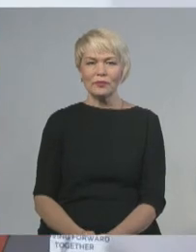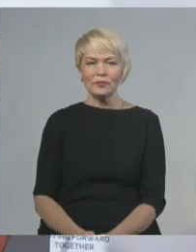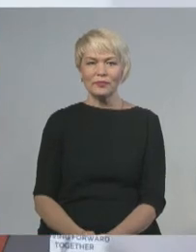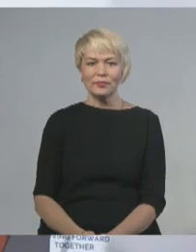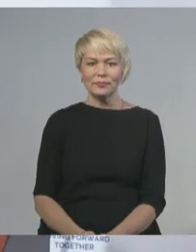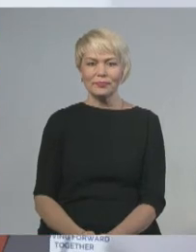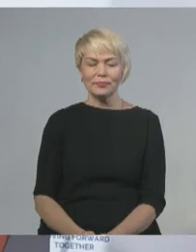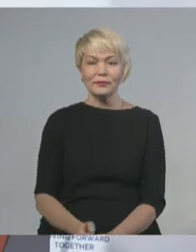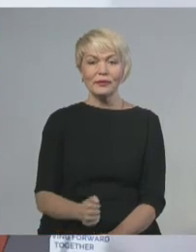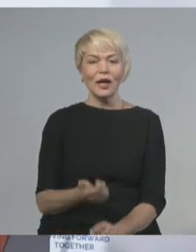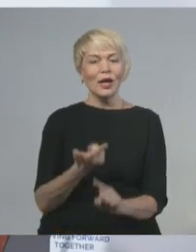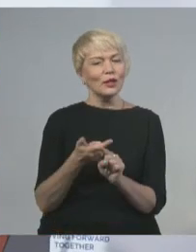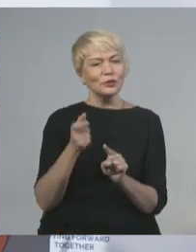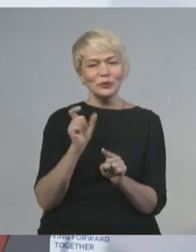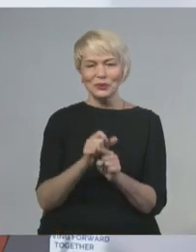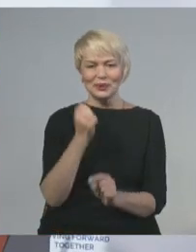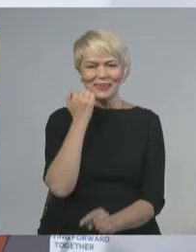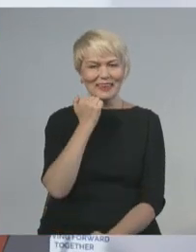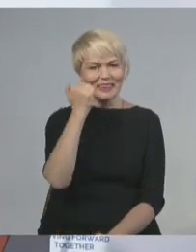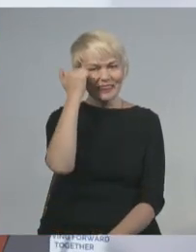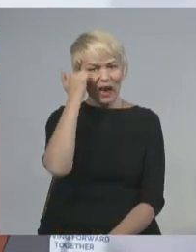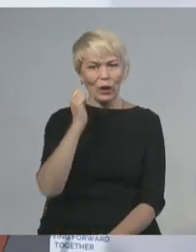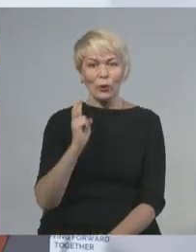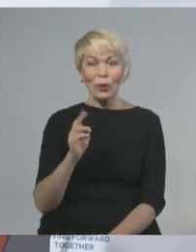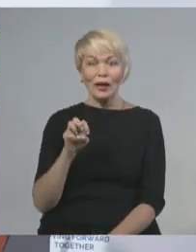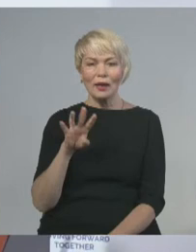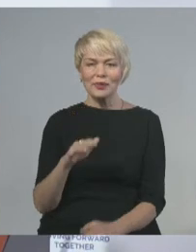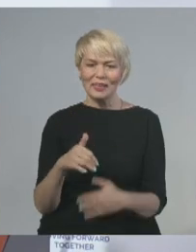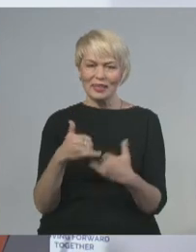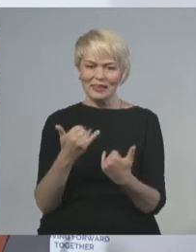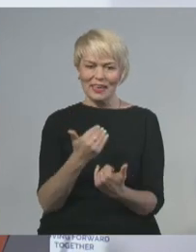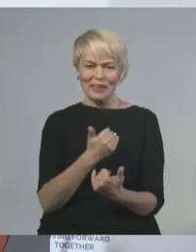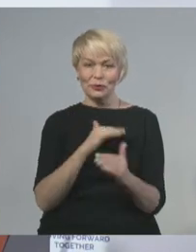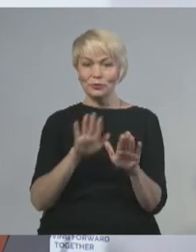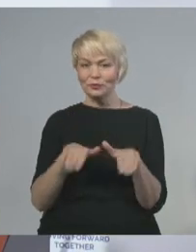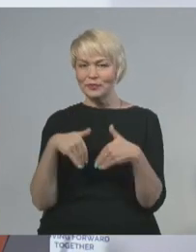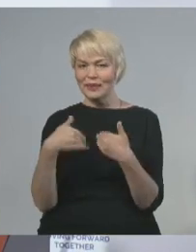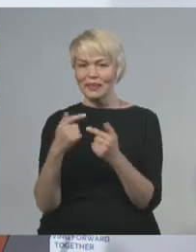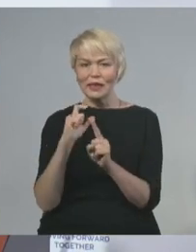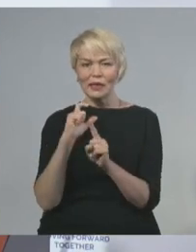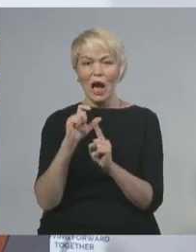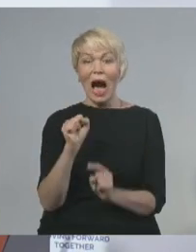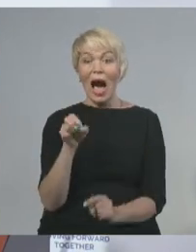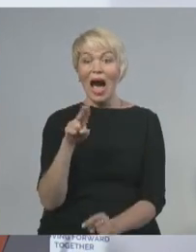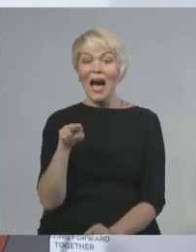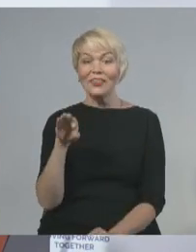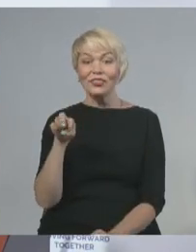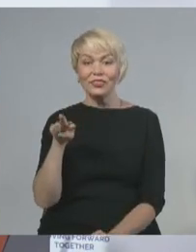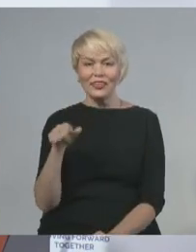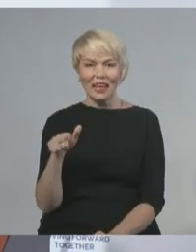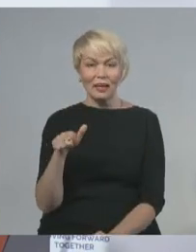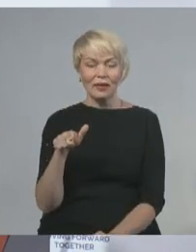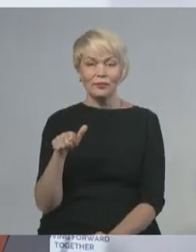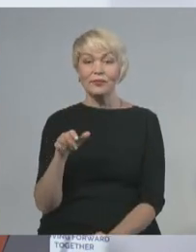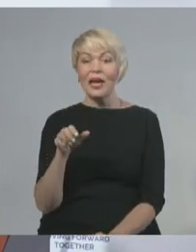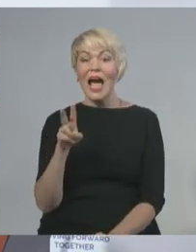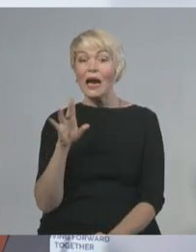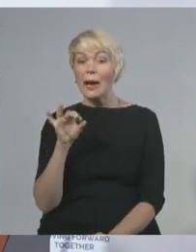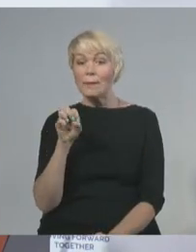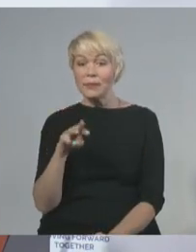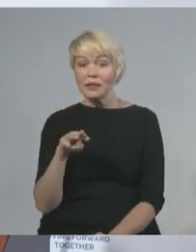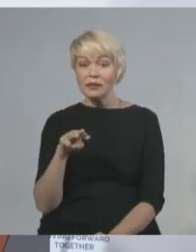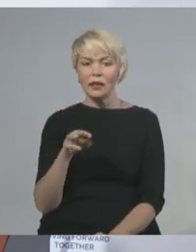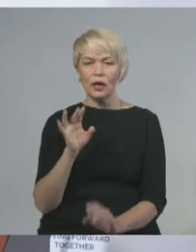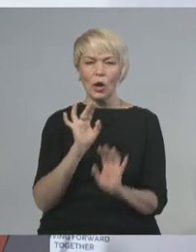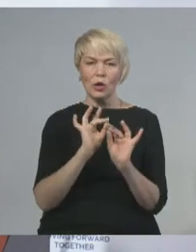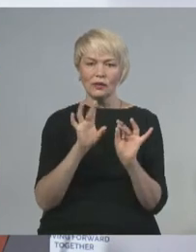camille uh i would like to turn to adela adela camille mentioned this problem of you know group work when people